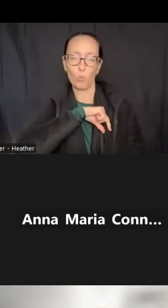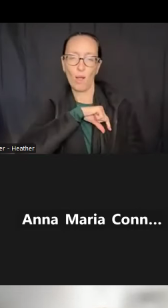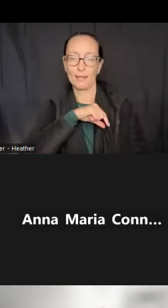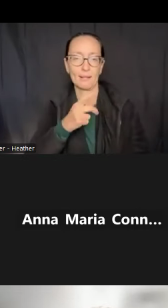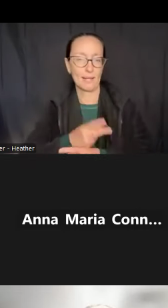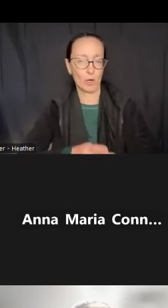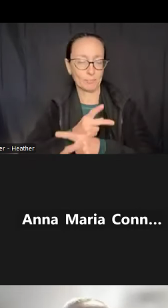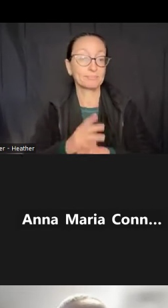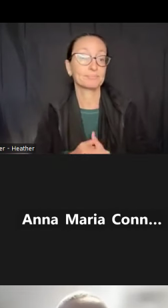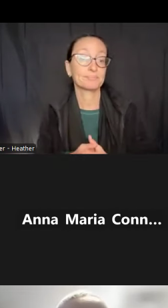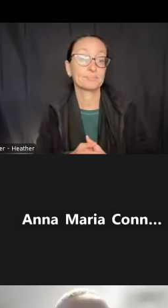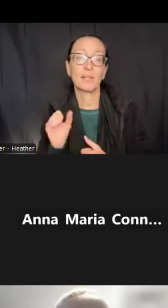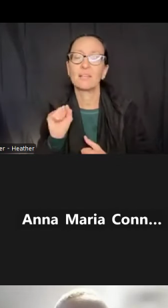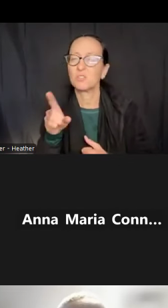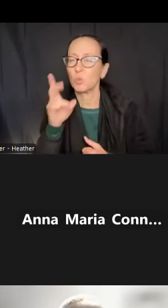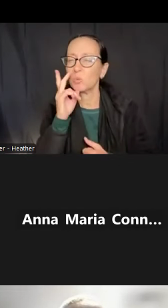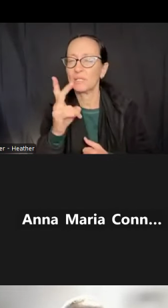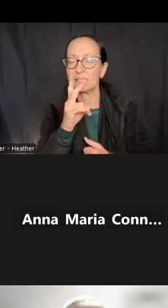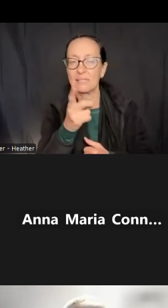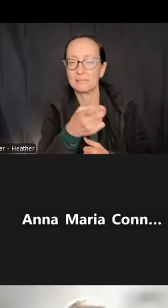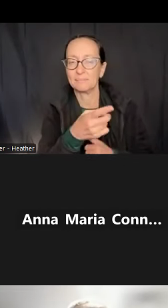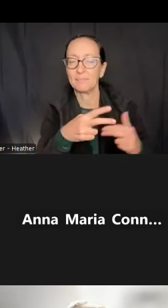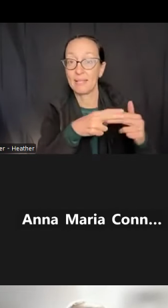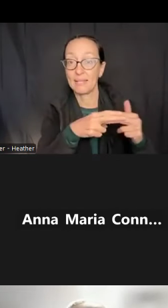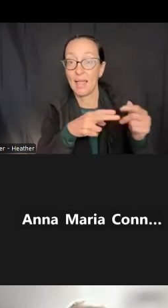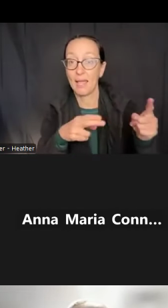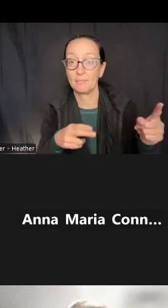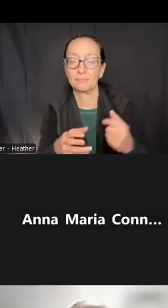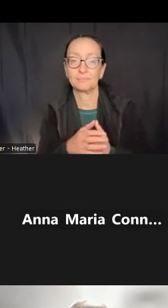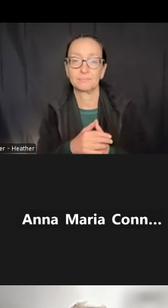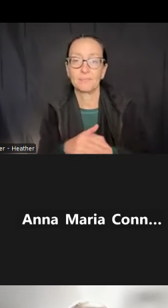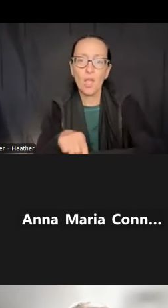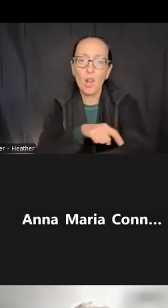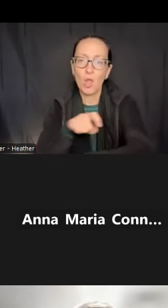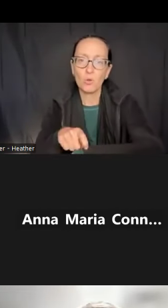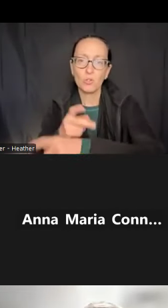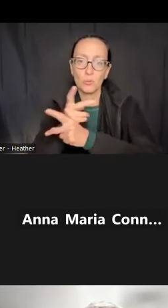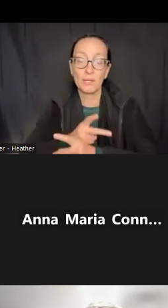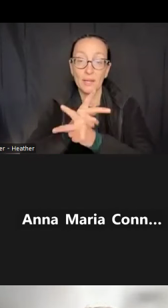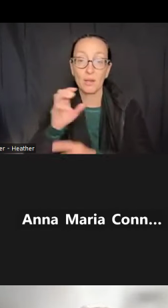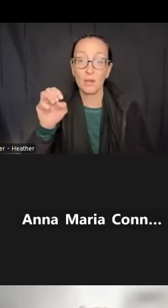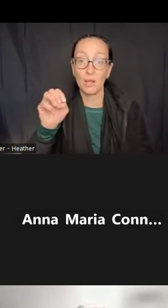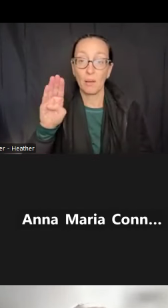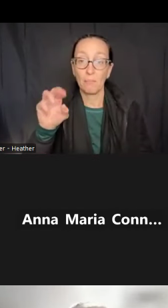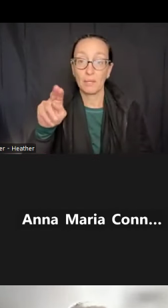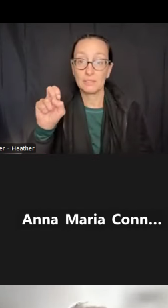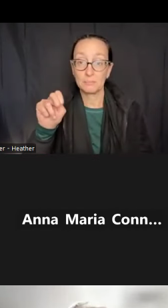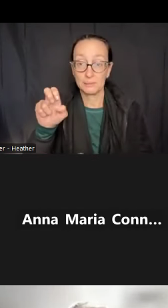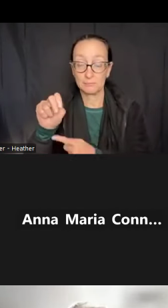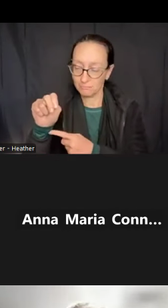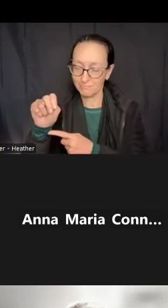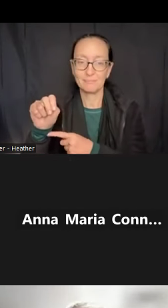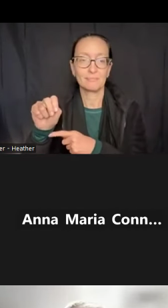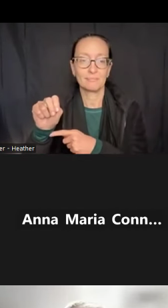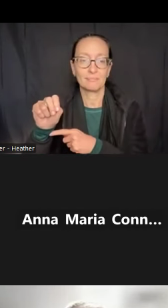So, as you can see on the slide, our long-term care ombudsman program, our job as